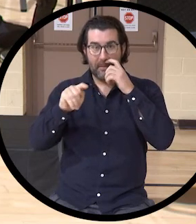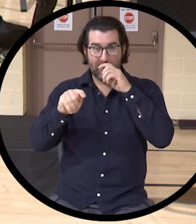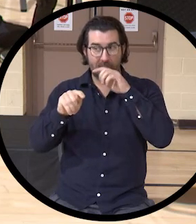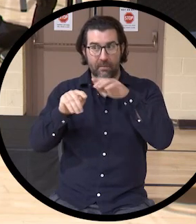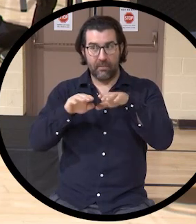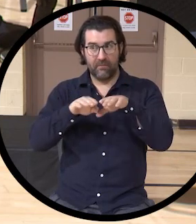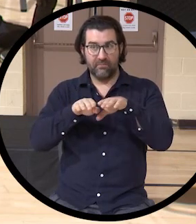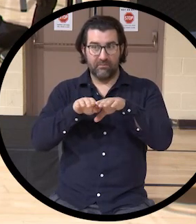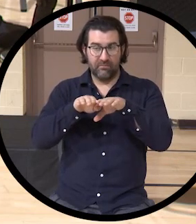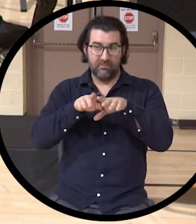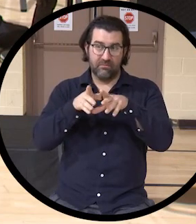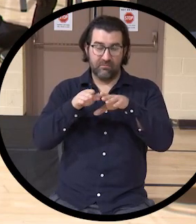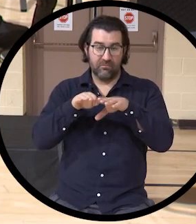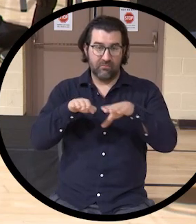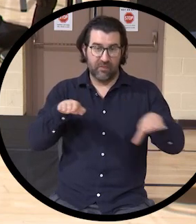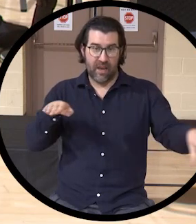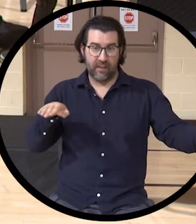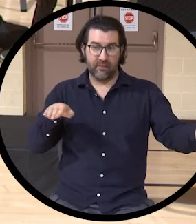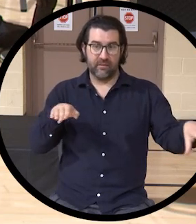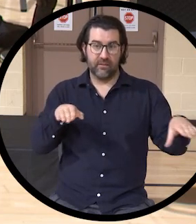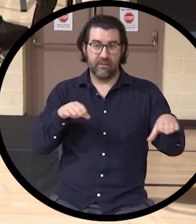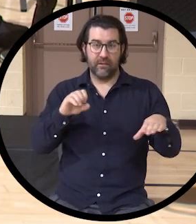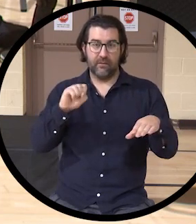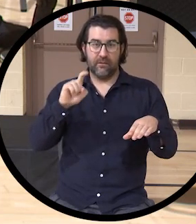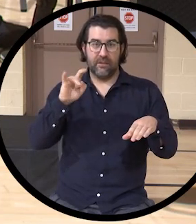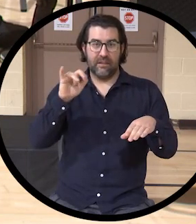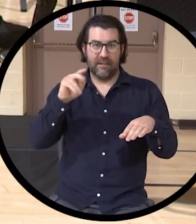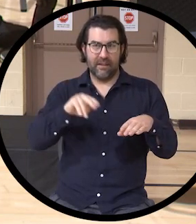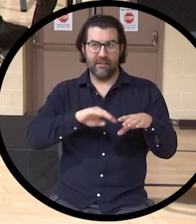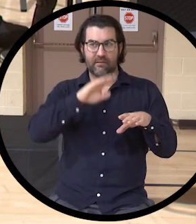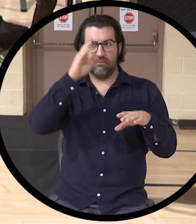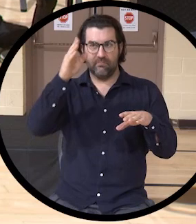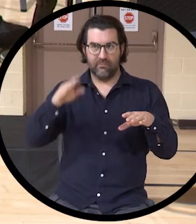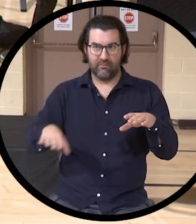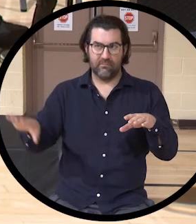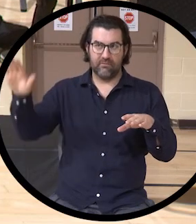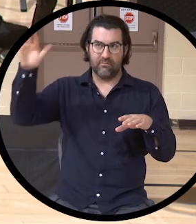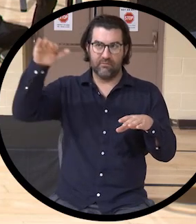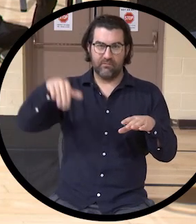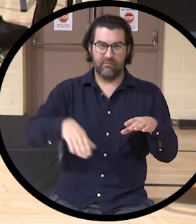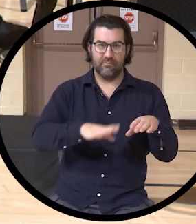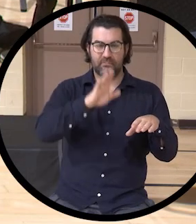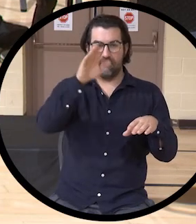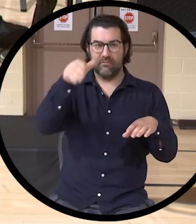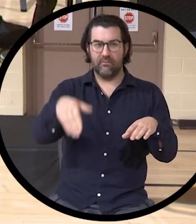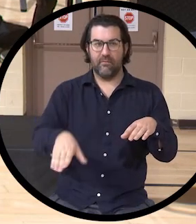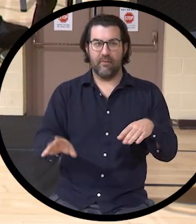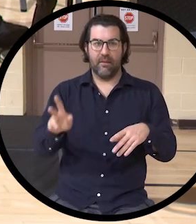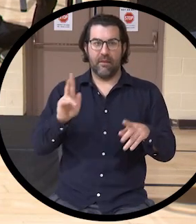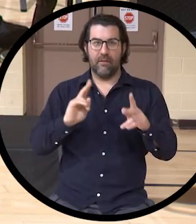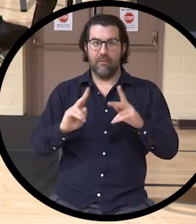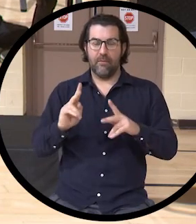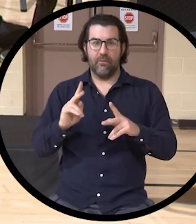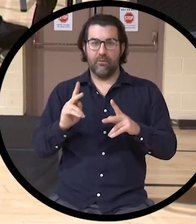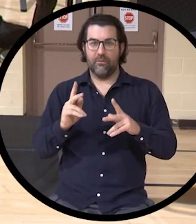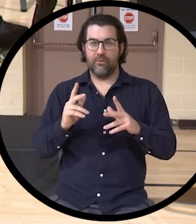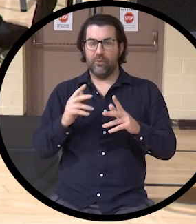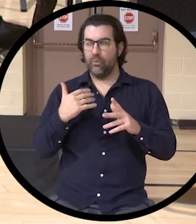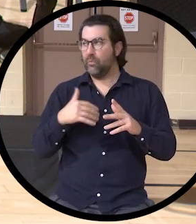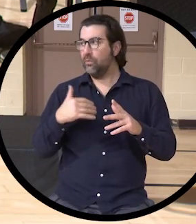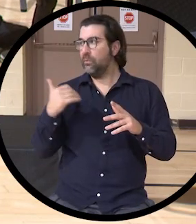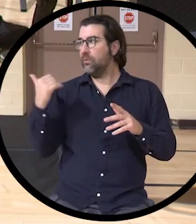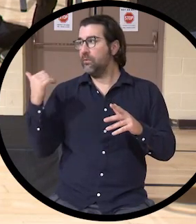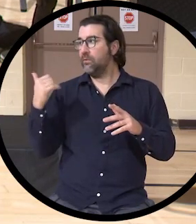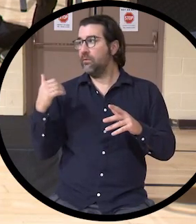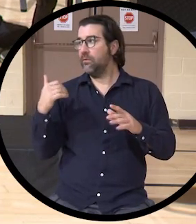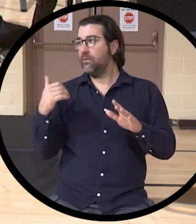mostly flat, but Stanton is such a wall that people don't want to pass.